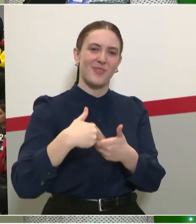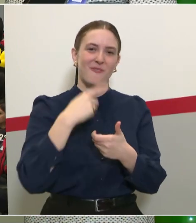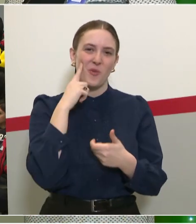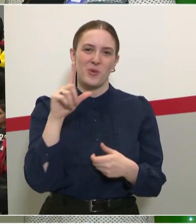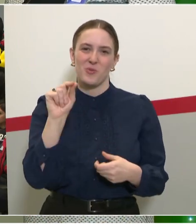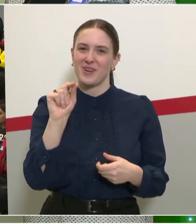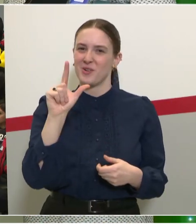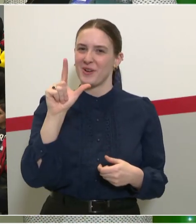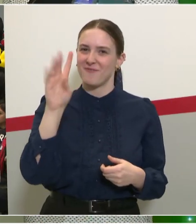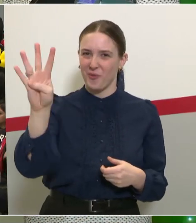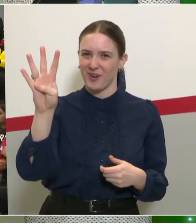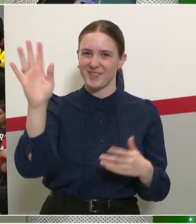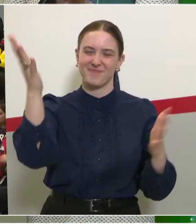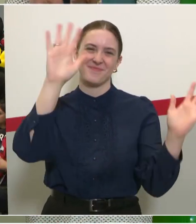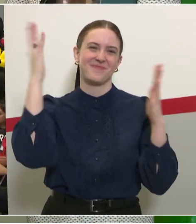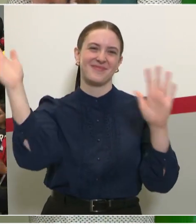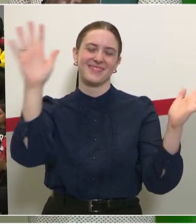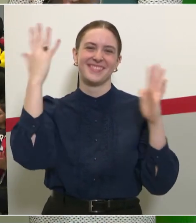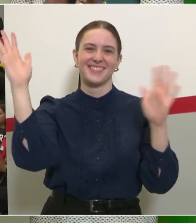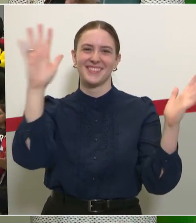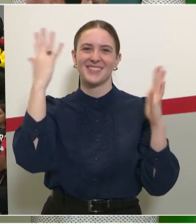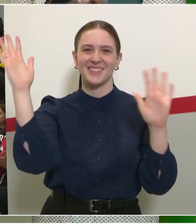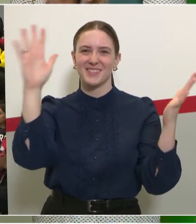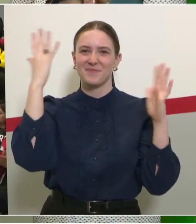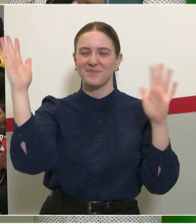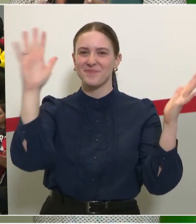2024. Let's give them another round of applause.